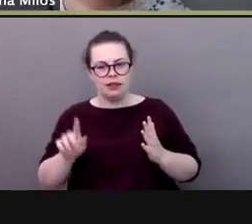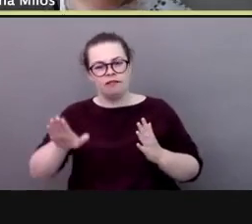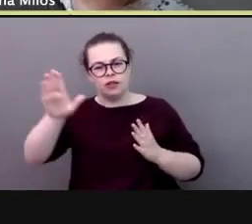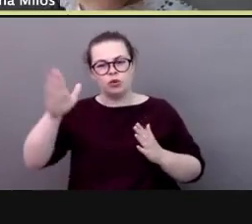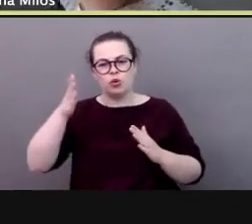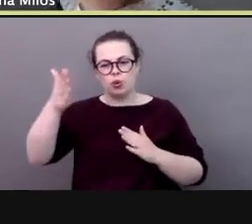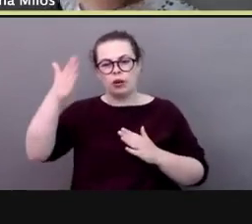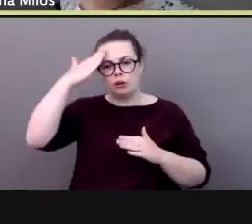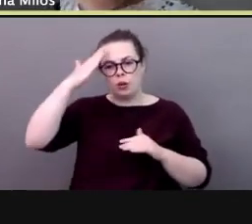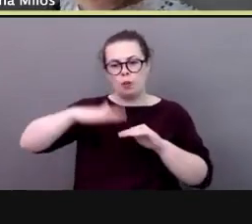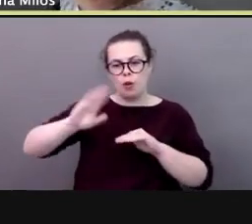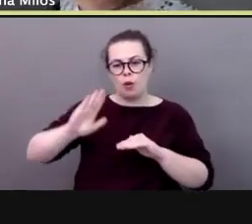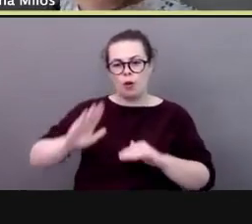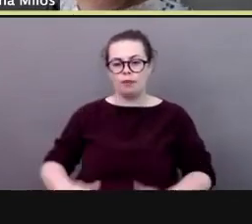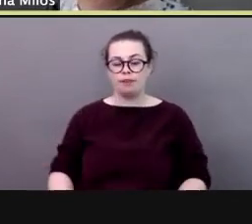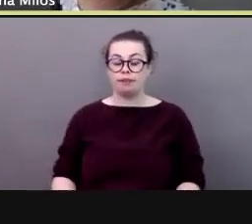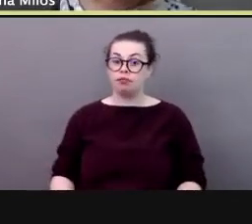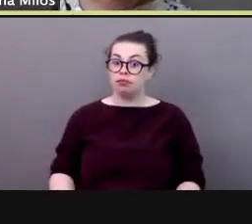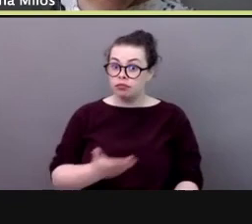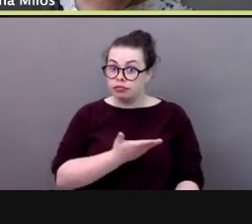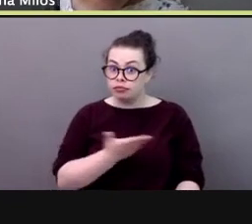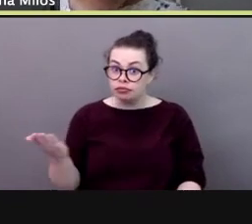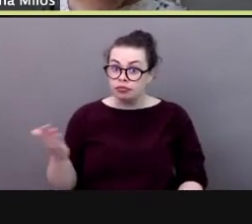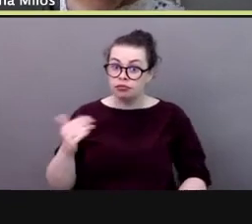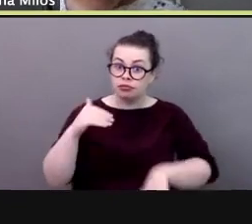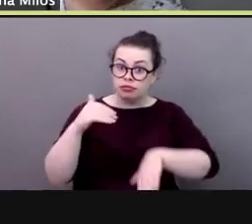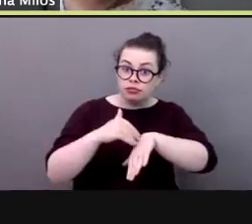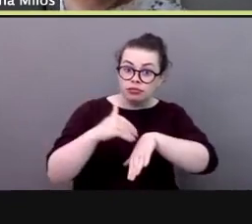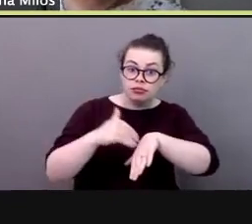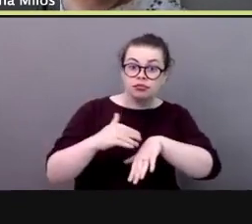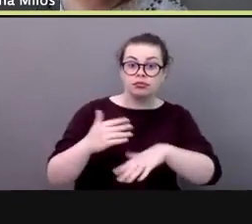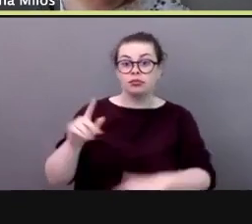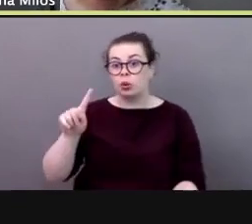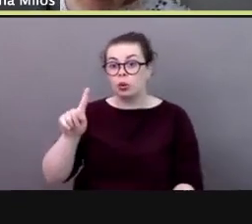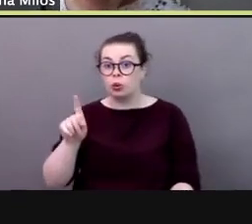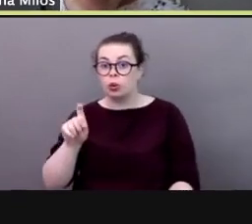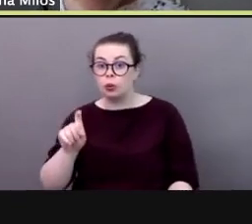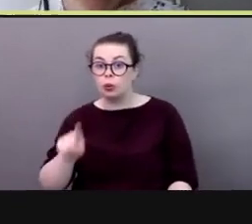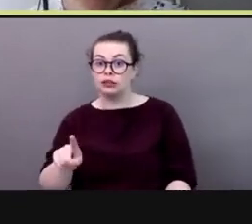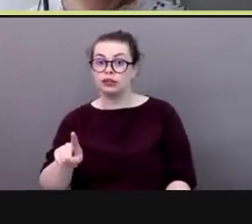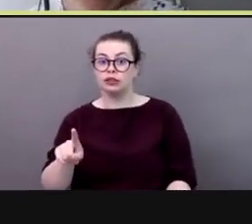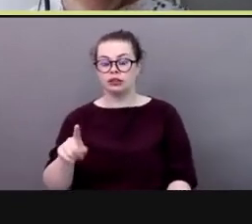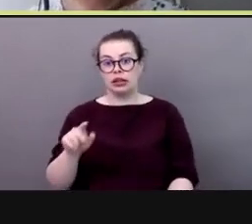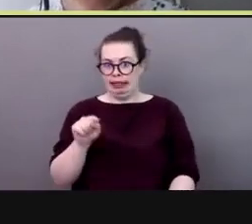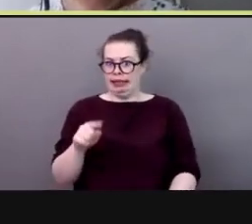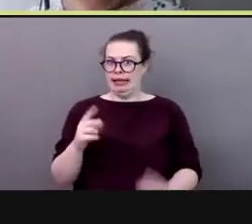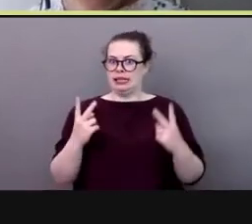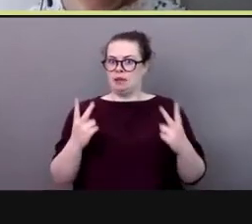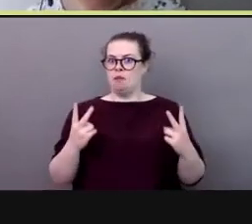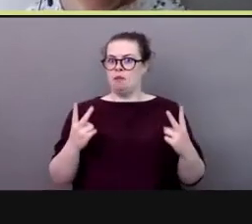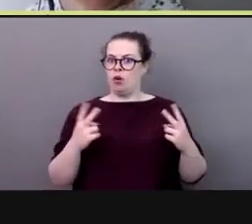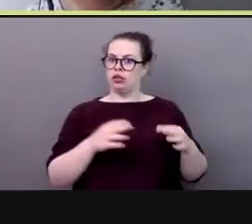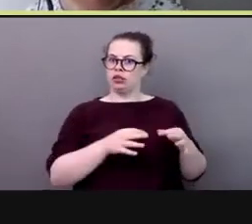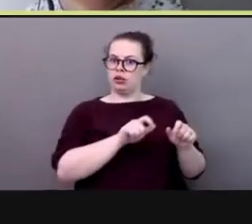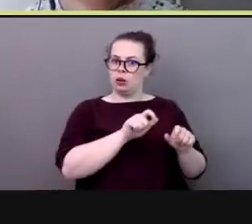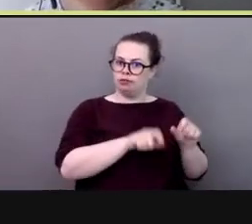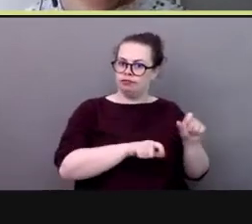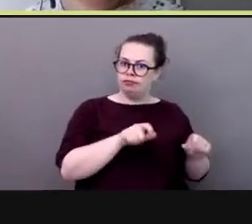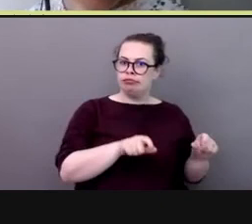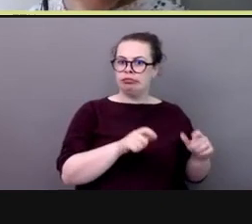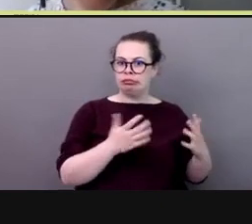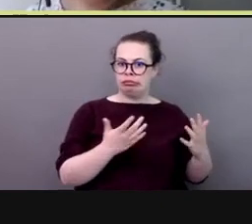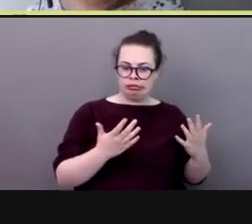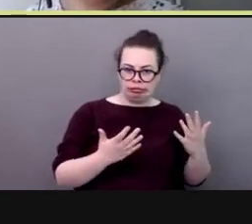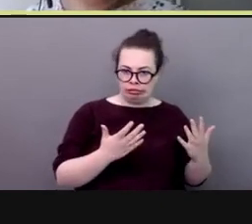Is there any other questions or comments, maybe just leaving aside this quite important issues of local actors on climate